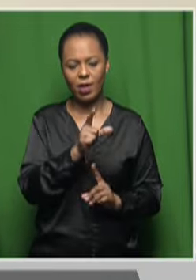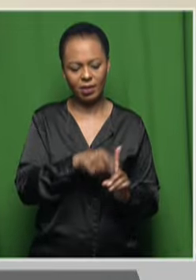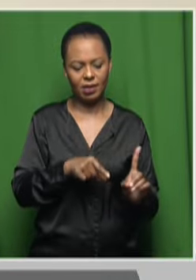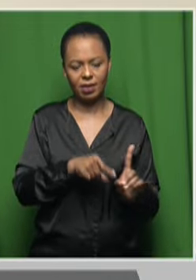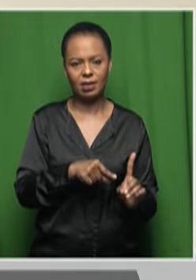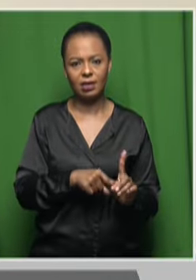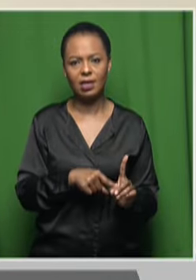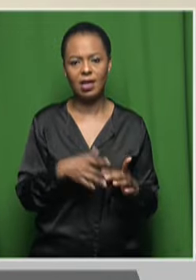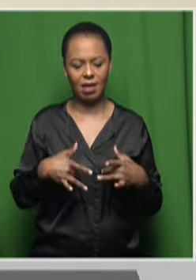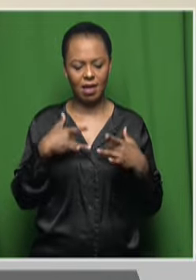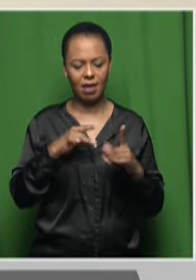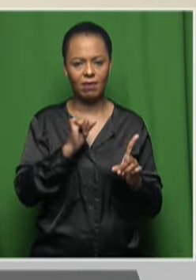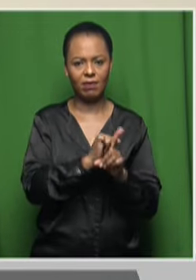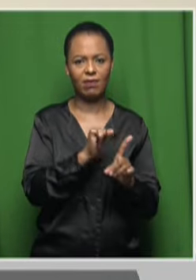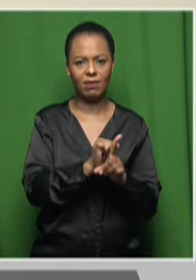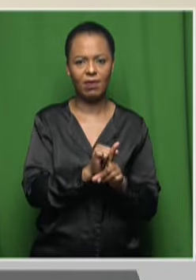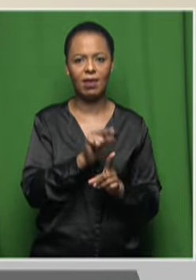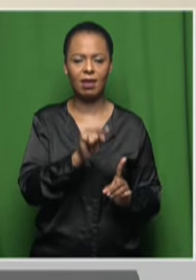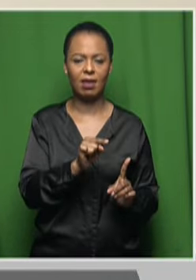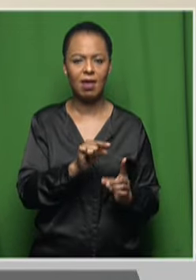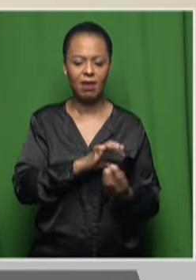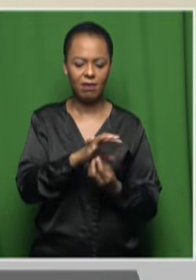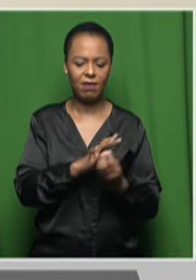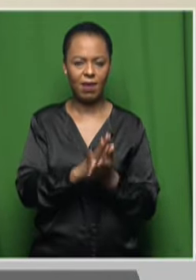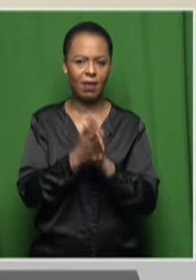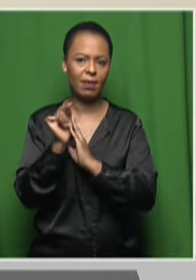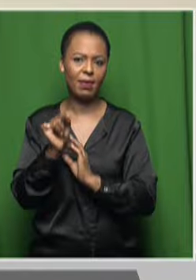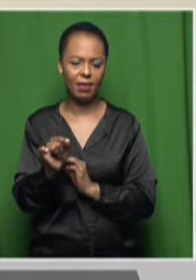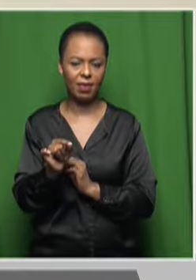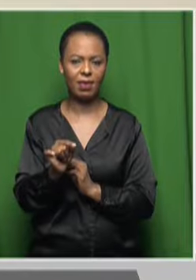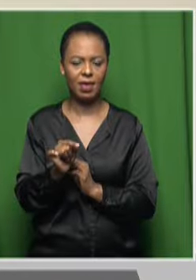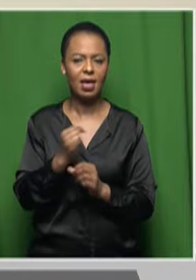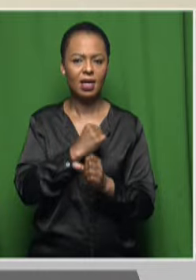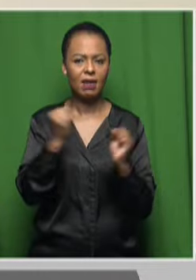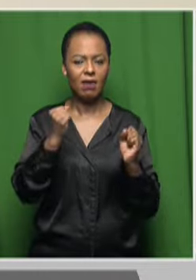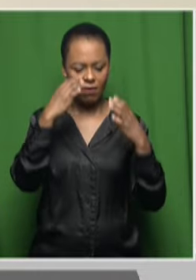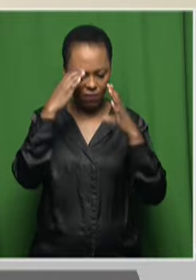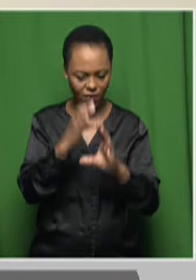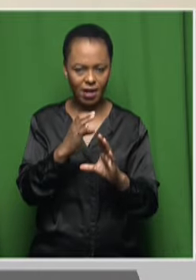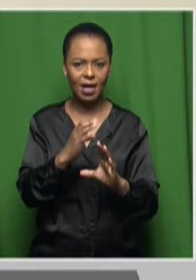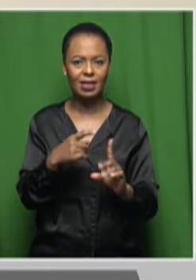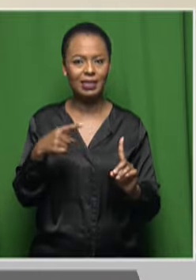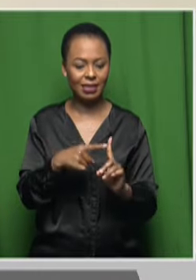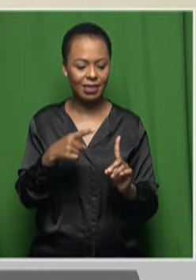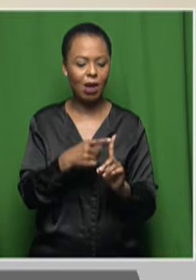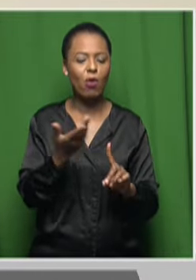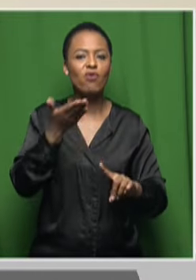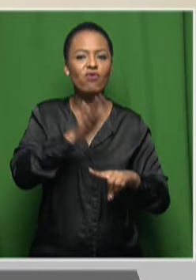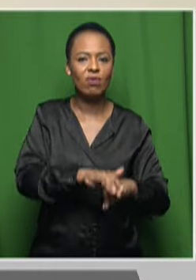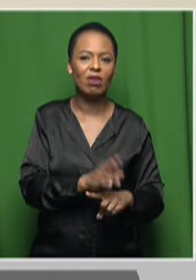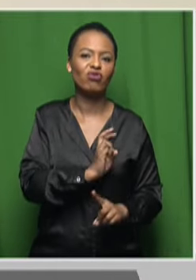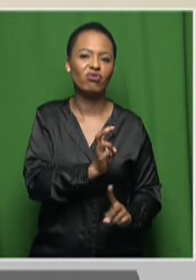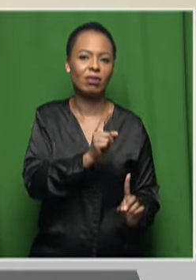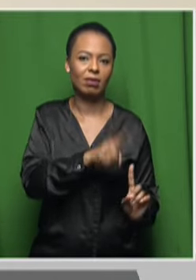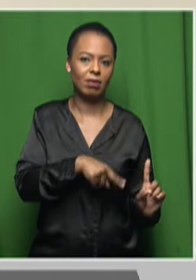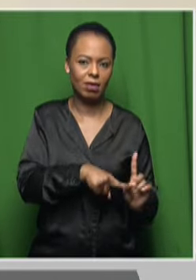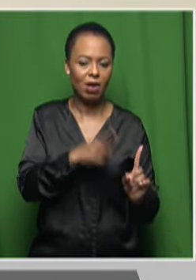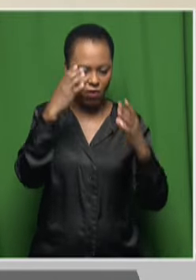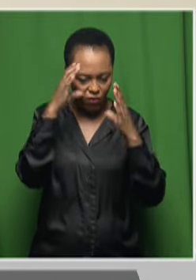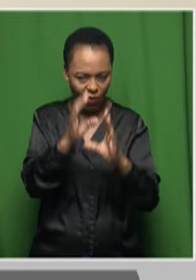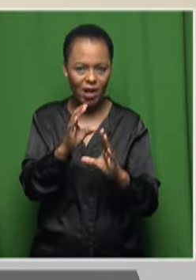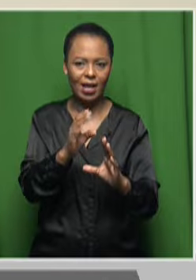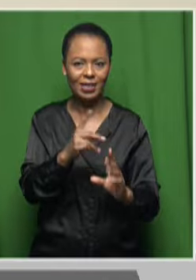his family. They did not focus on what killed Sobukwe. And this is what we want now to happen. They must focus on what what